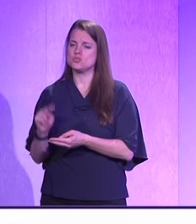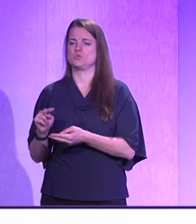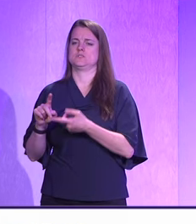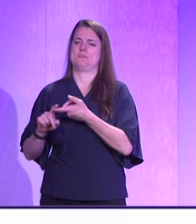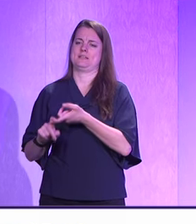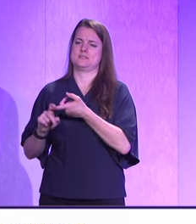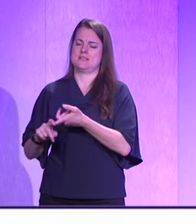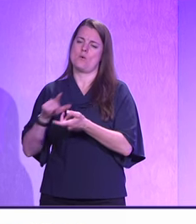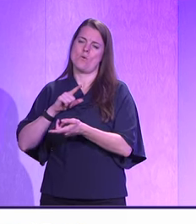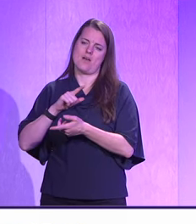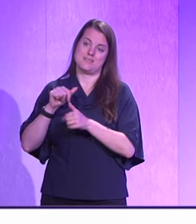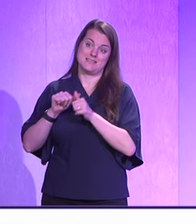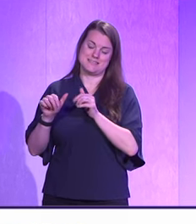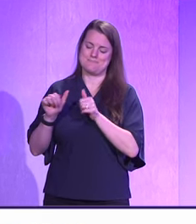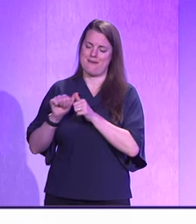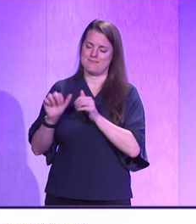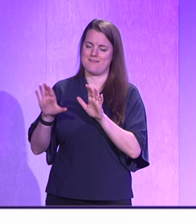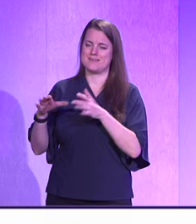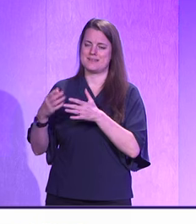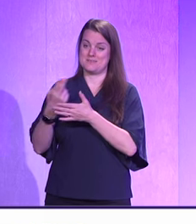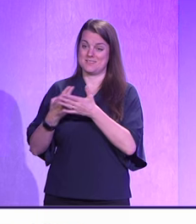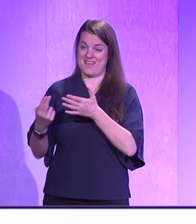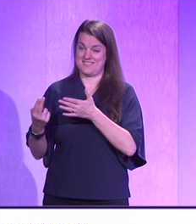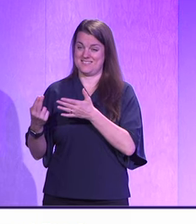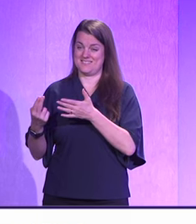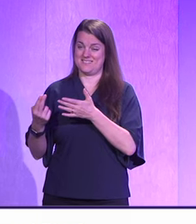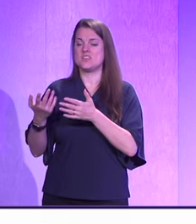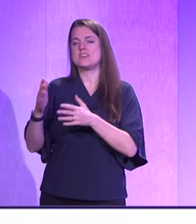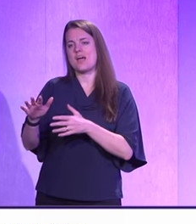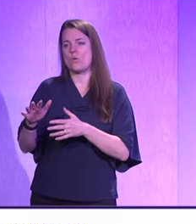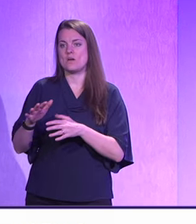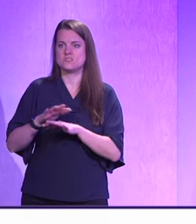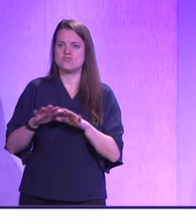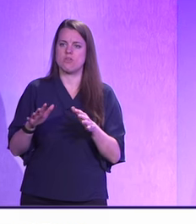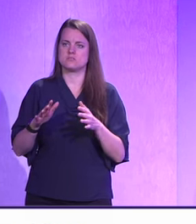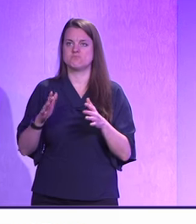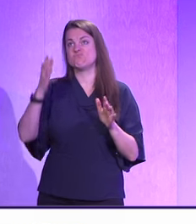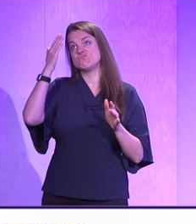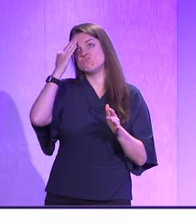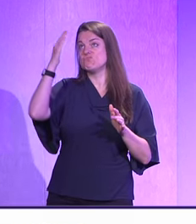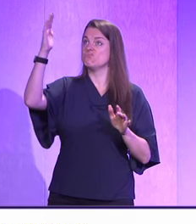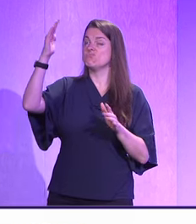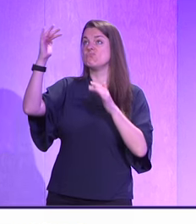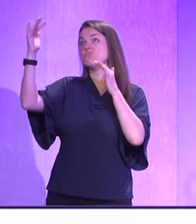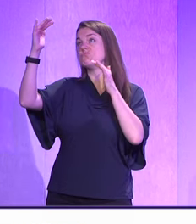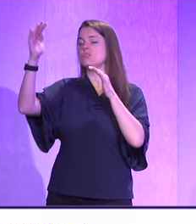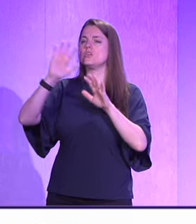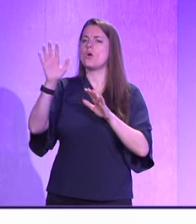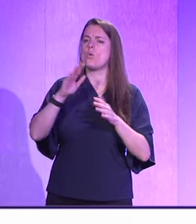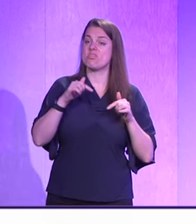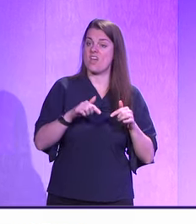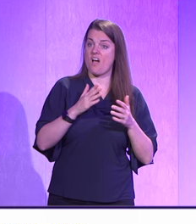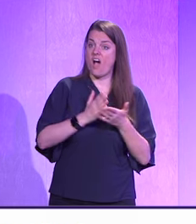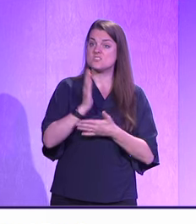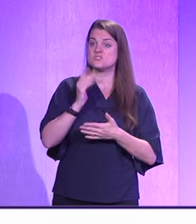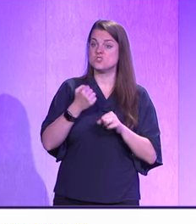design. So they're applying these techniques. It's not a noddy situation. It's it's JP Morgan. They're doing investment and all kind of